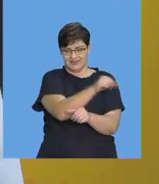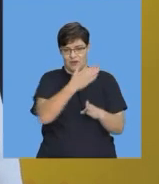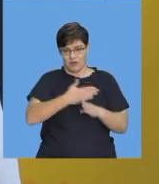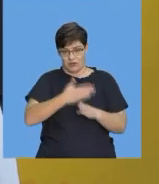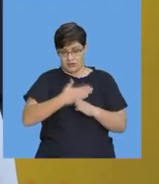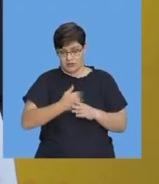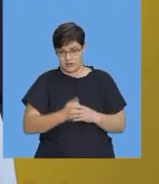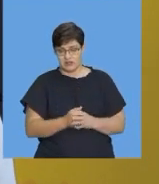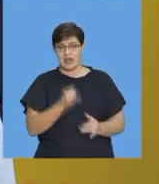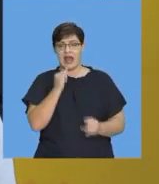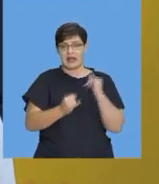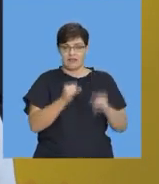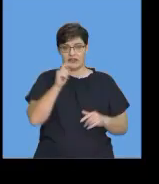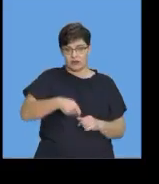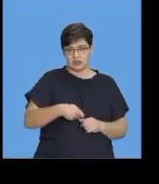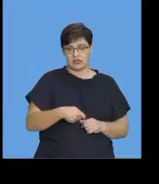Meaning